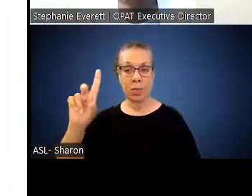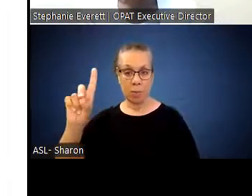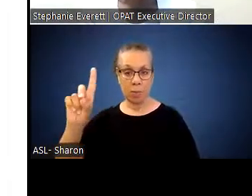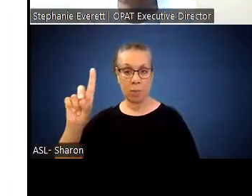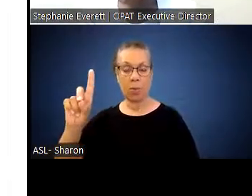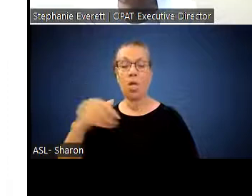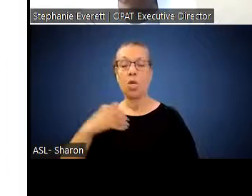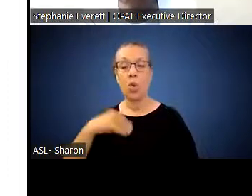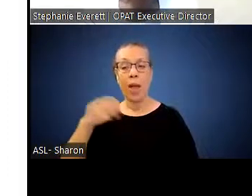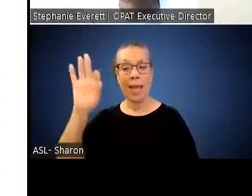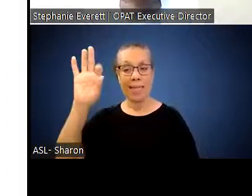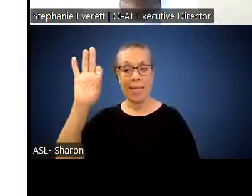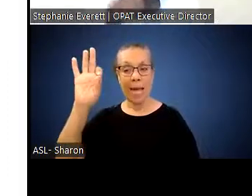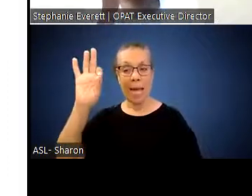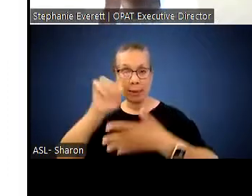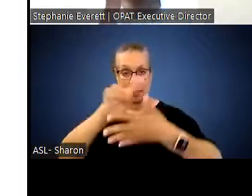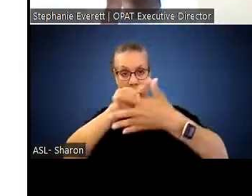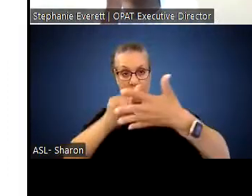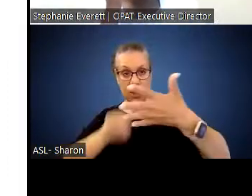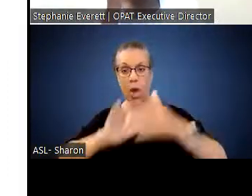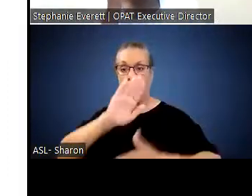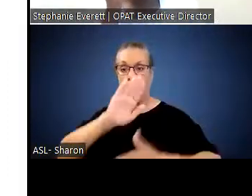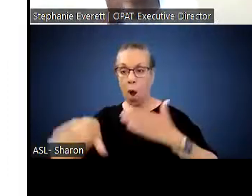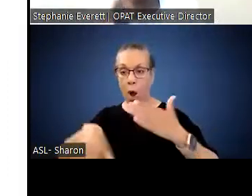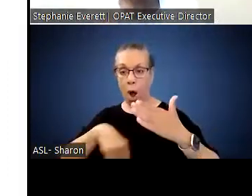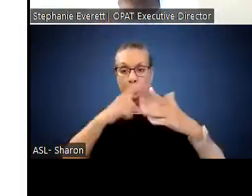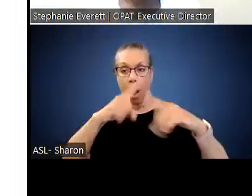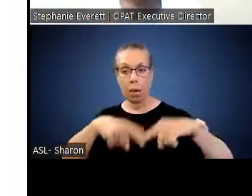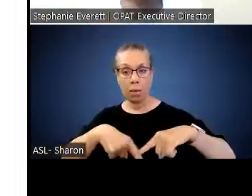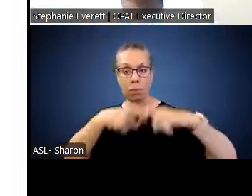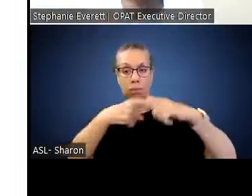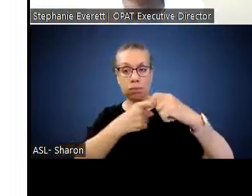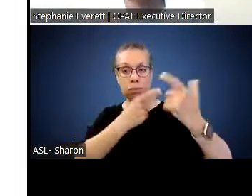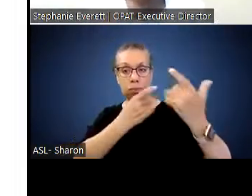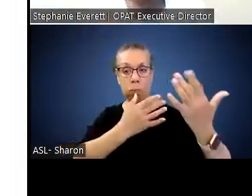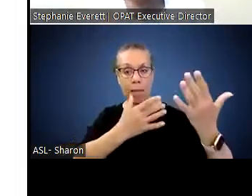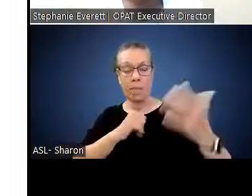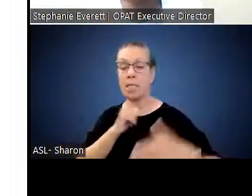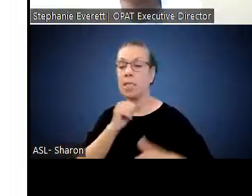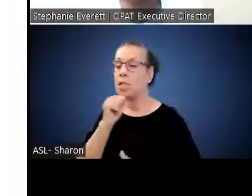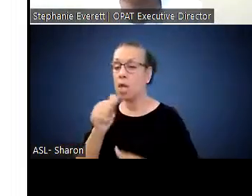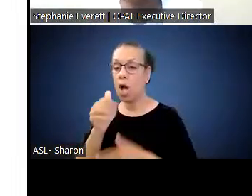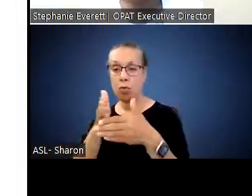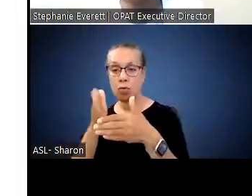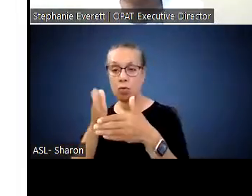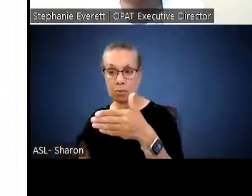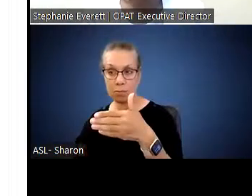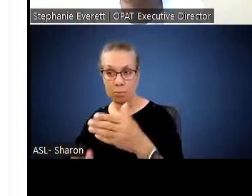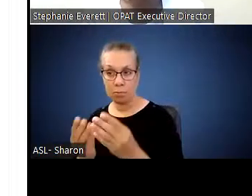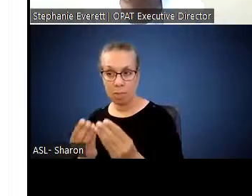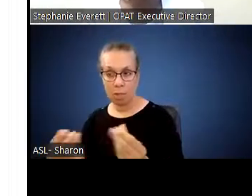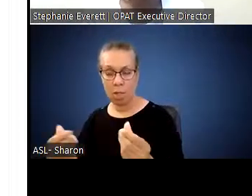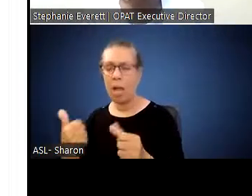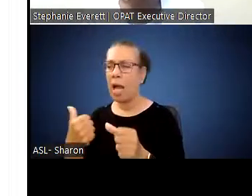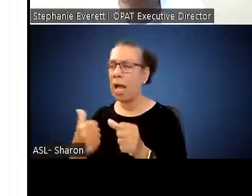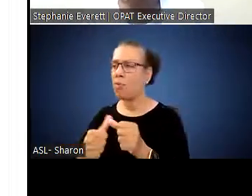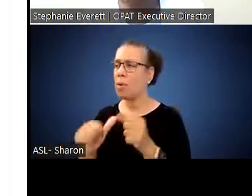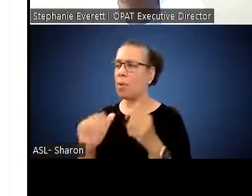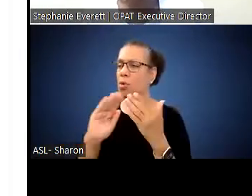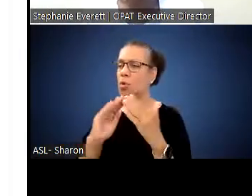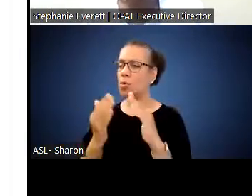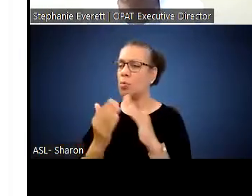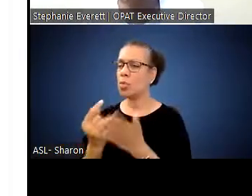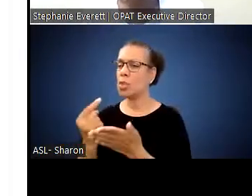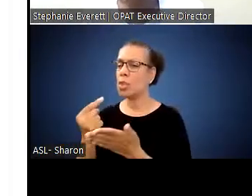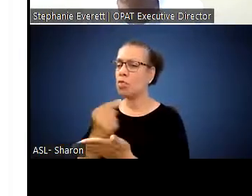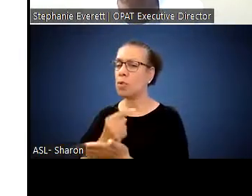all were pending. None were resolved. If I remember at the community review board, there was